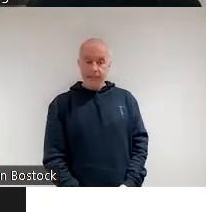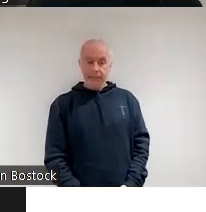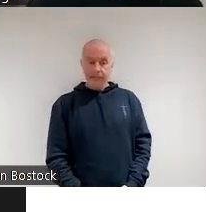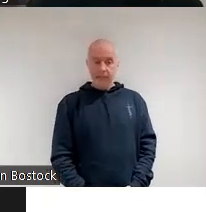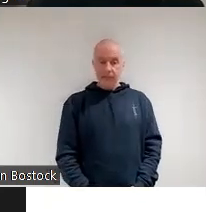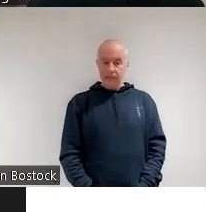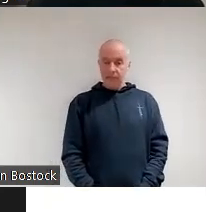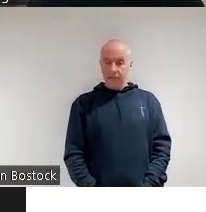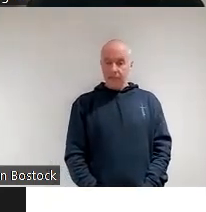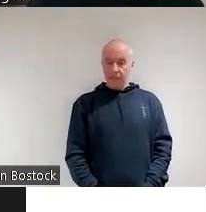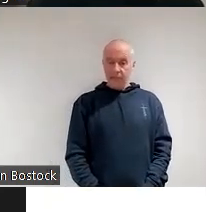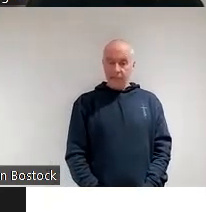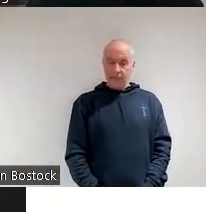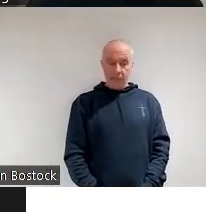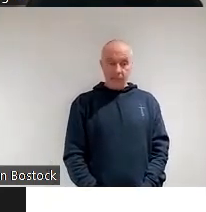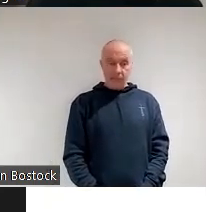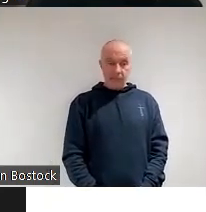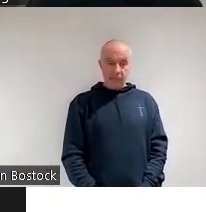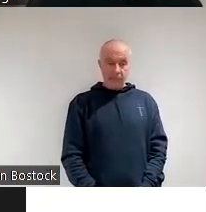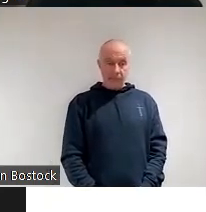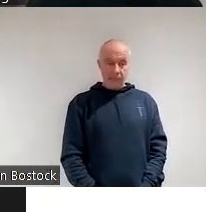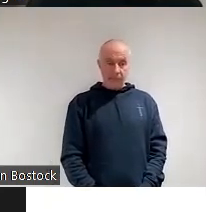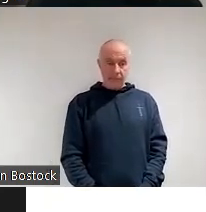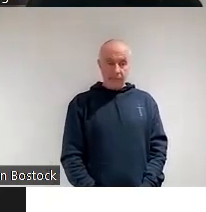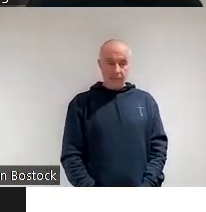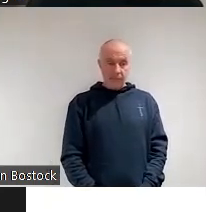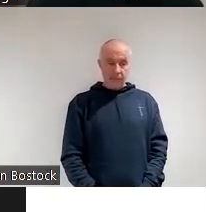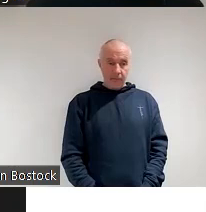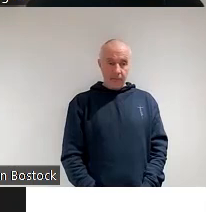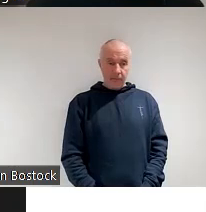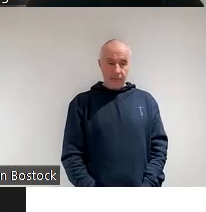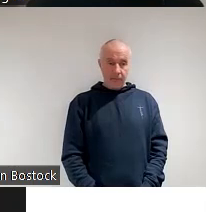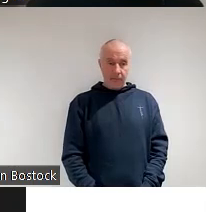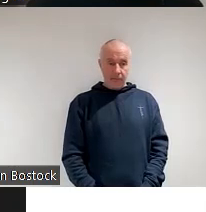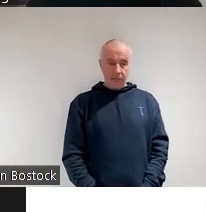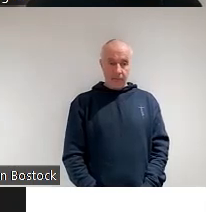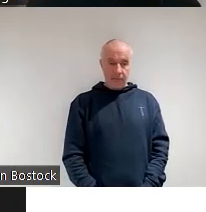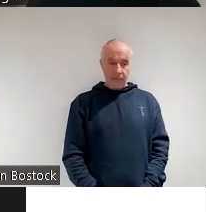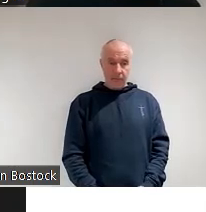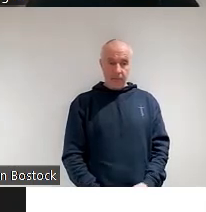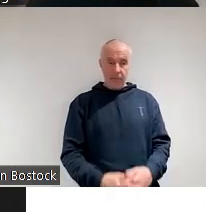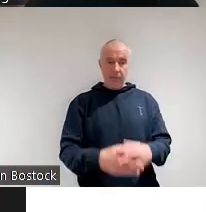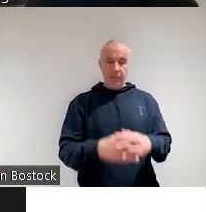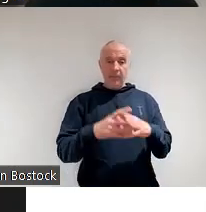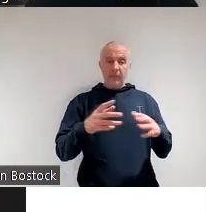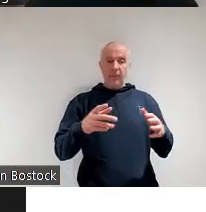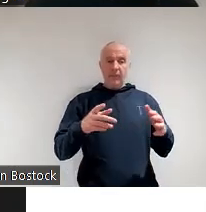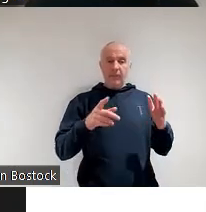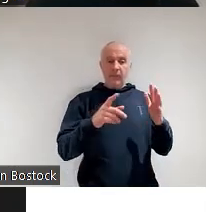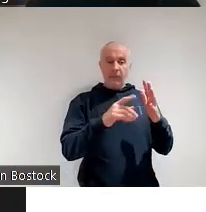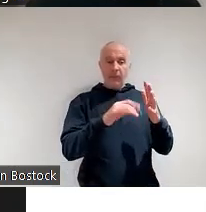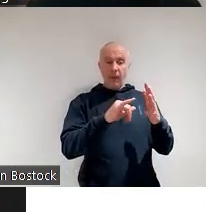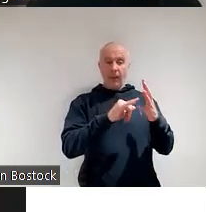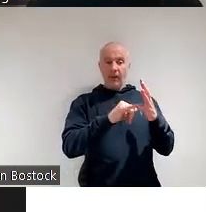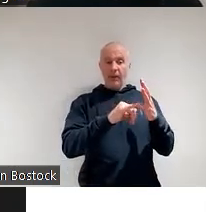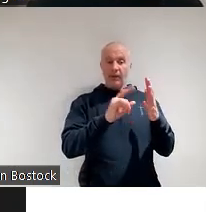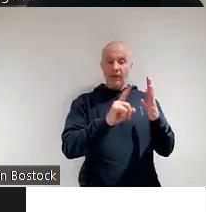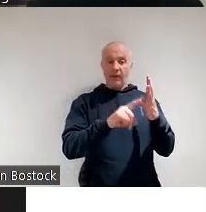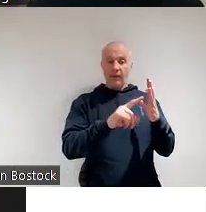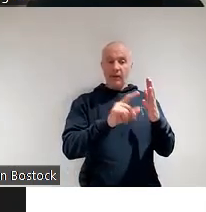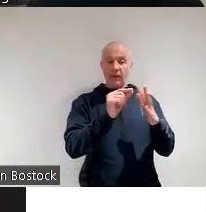issues from the EV chargers. There is something called supraharmonics, which is supraharmonics means it's 2 kilohertz to 150